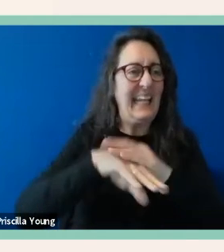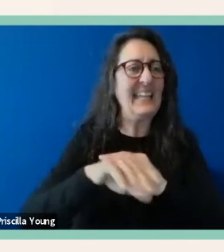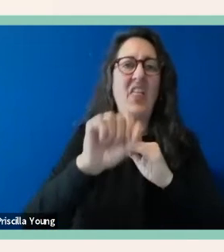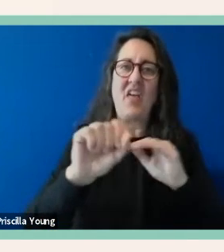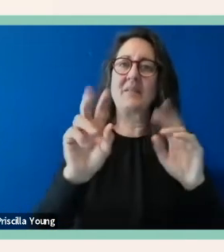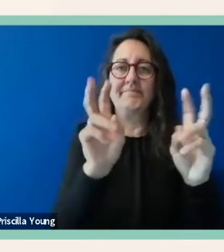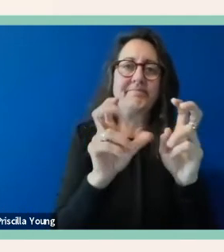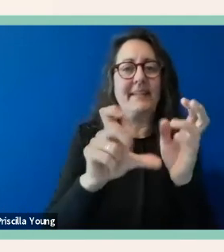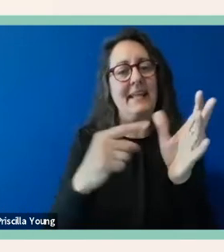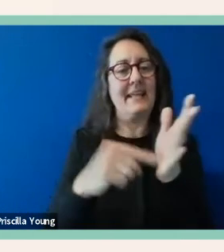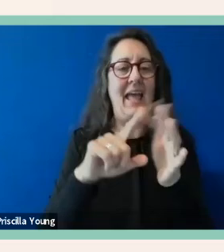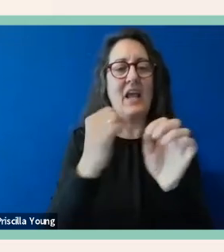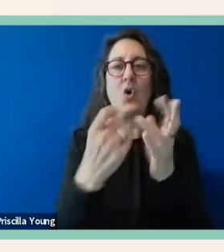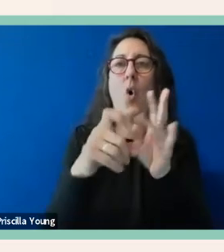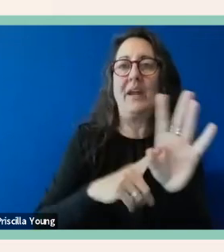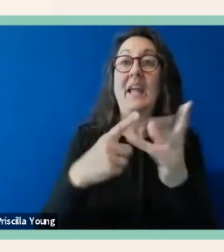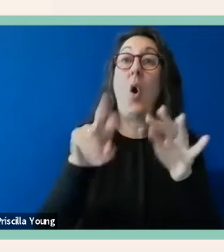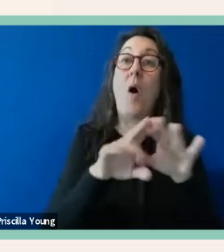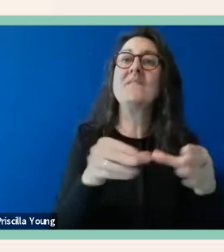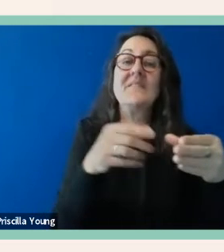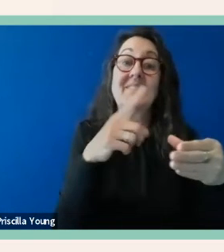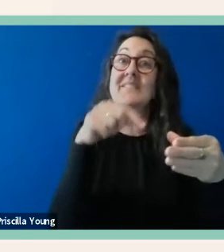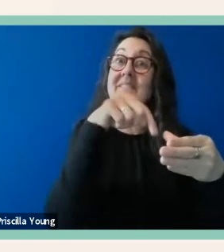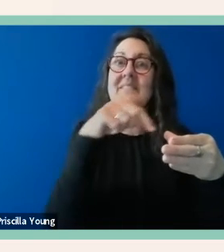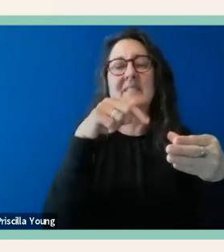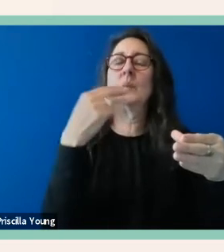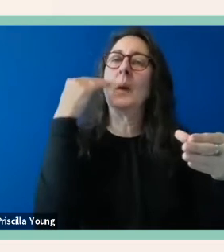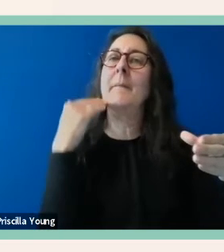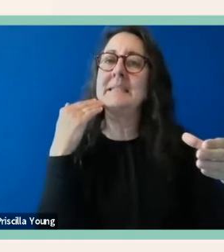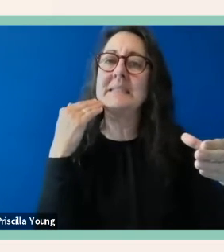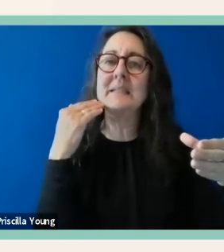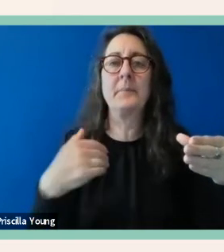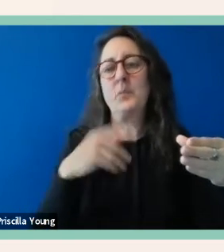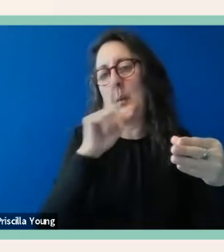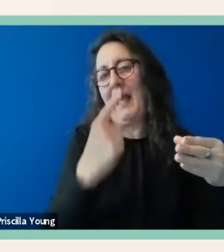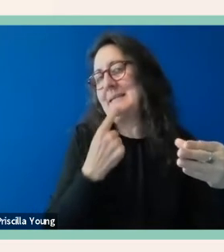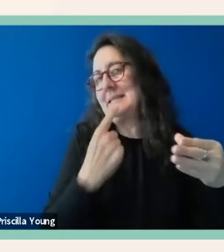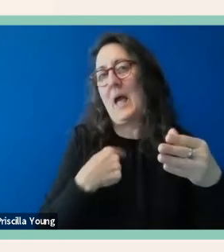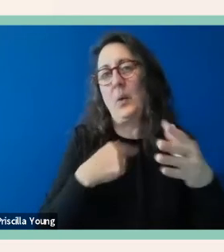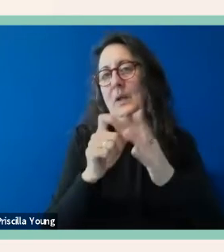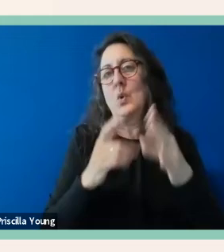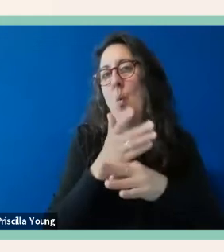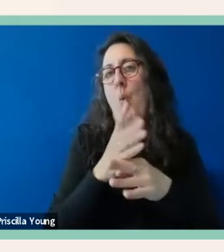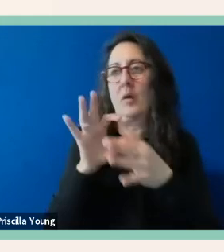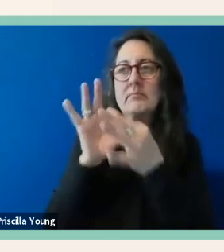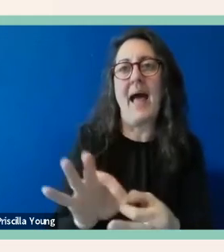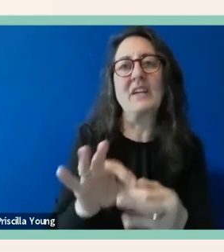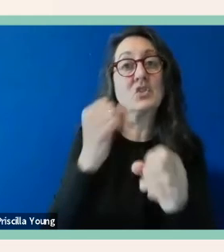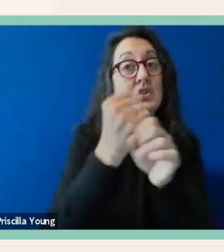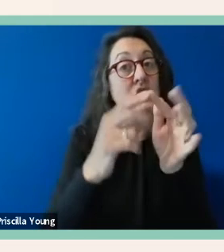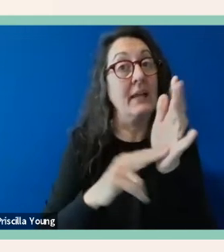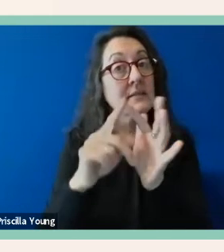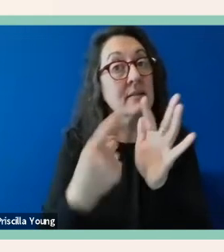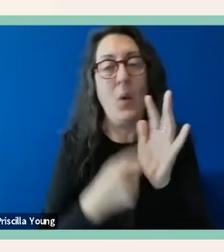category women, right? So we can't just say we're doing work around gender. We need to think, okay, when we're doing